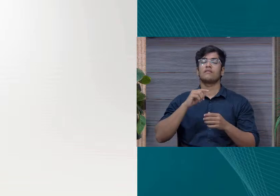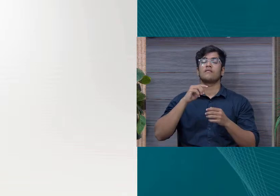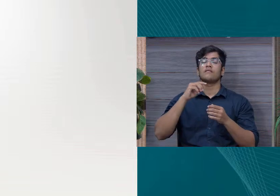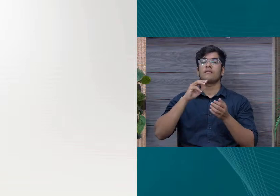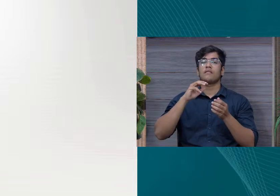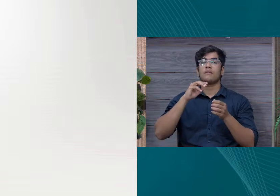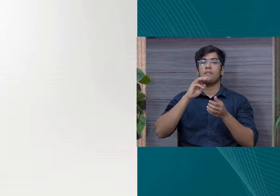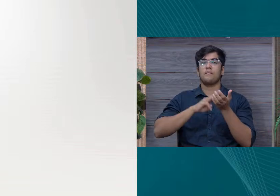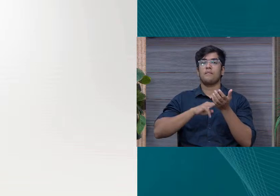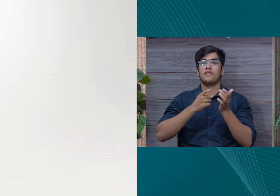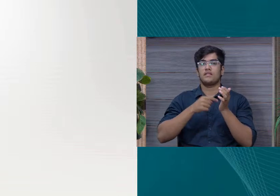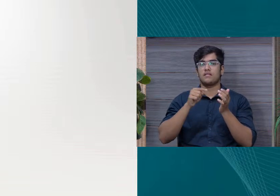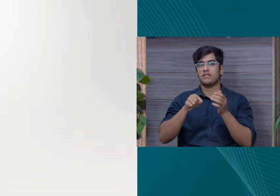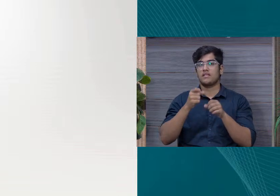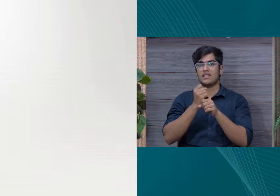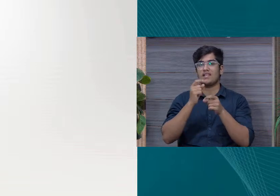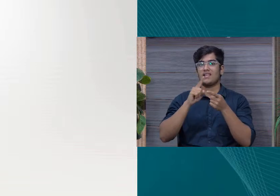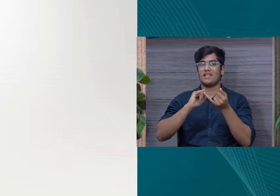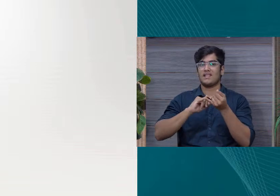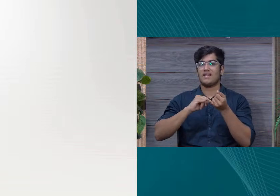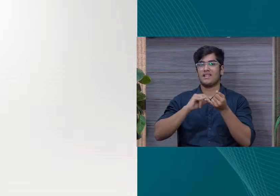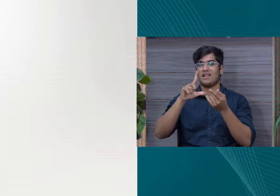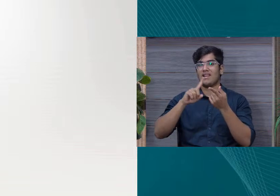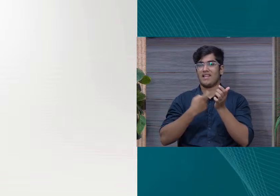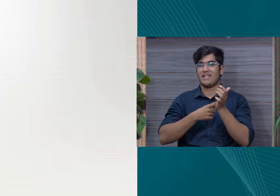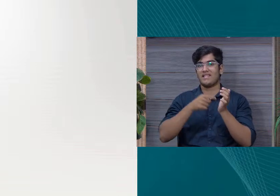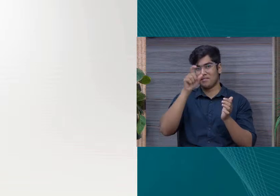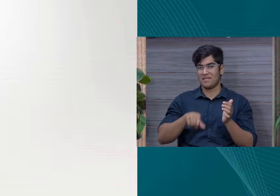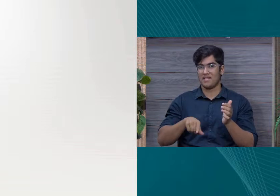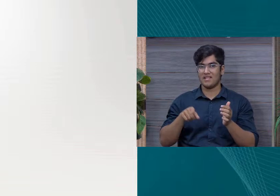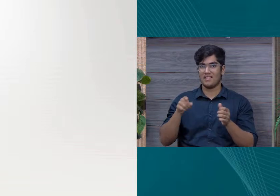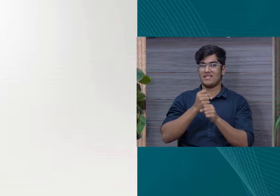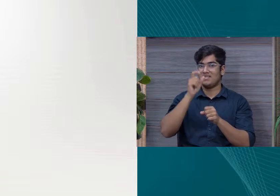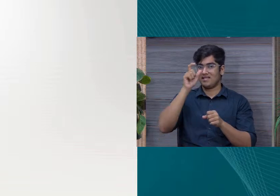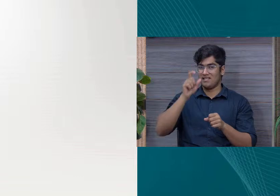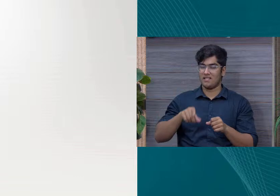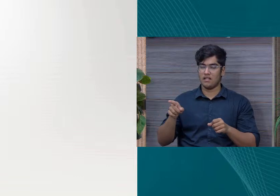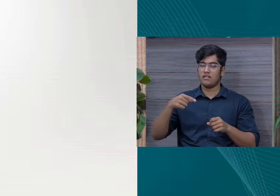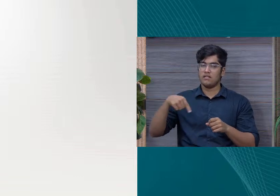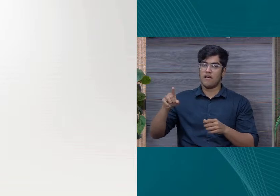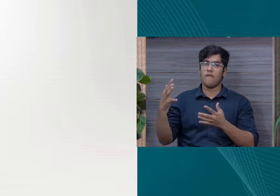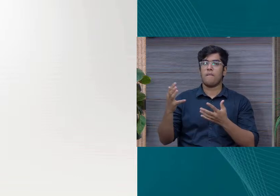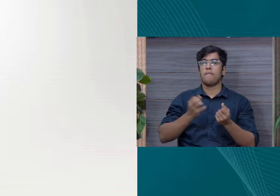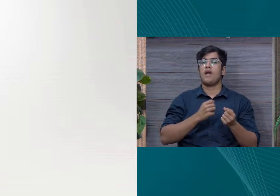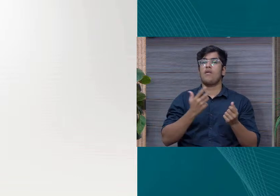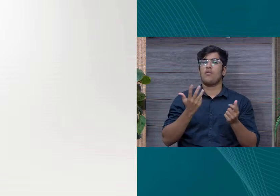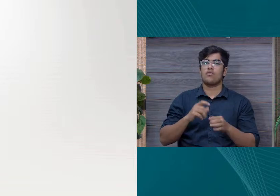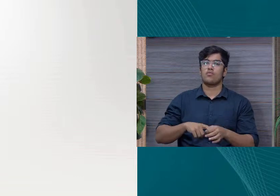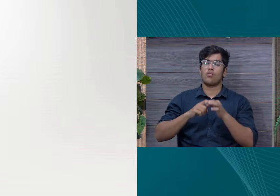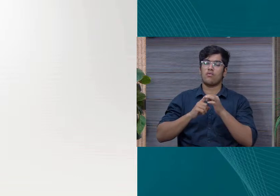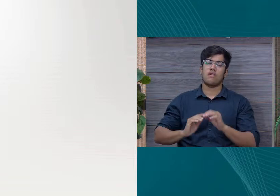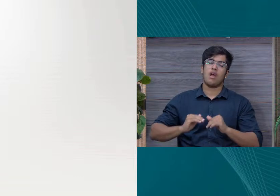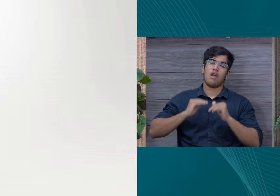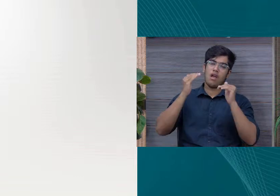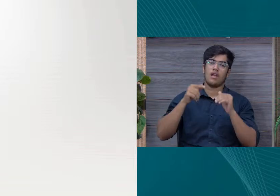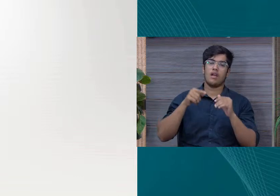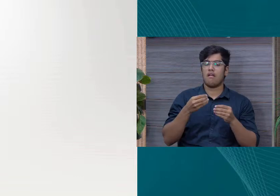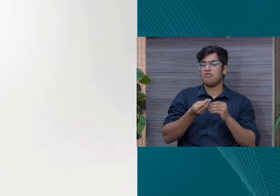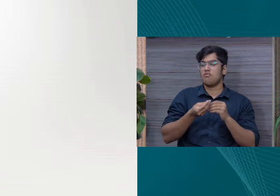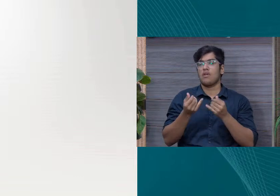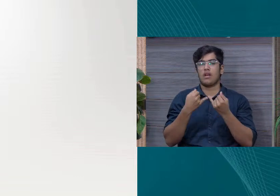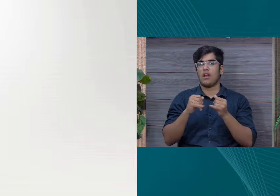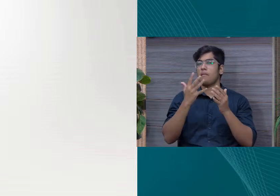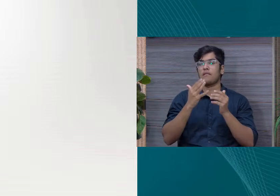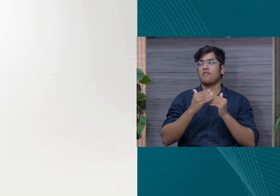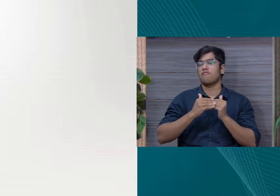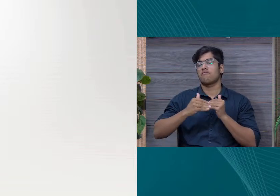was of a quality which did not deteriorate very soon. That is why the author was very happy